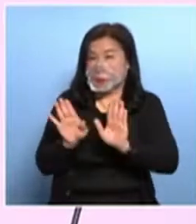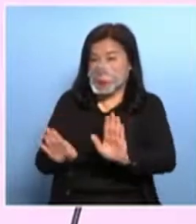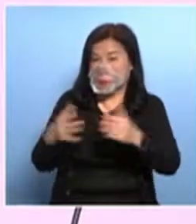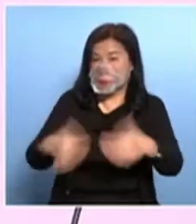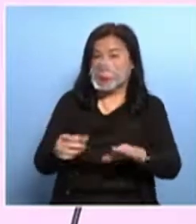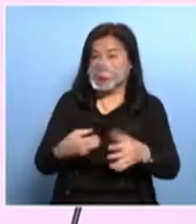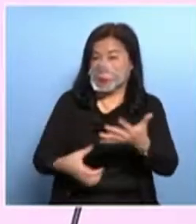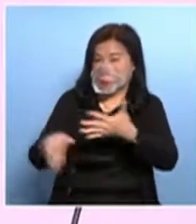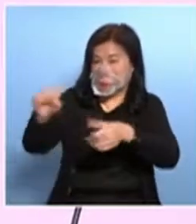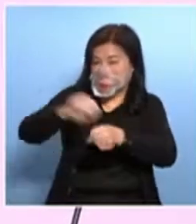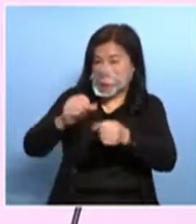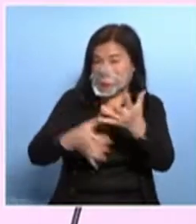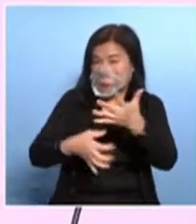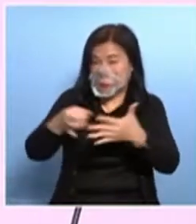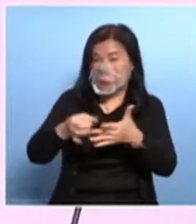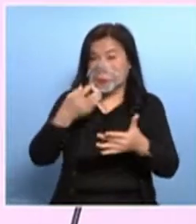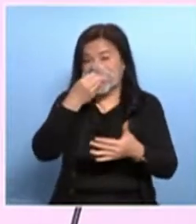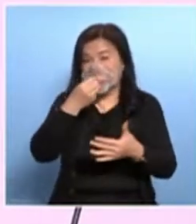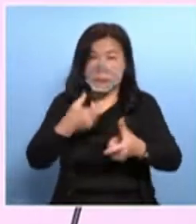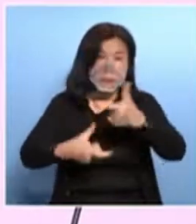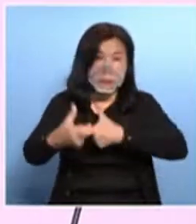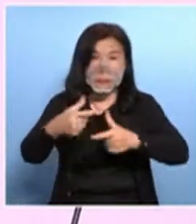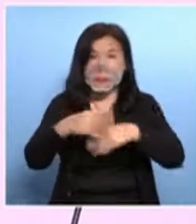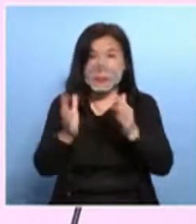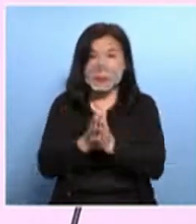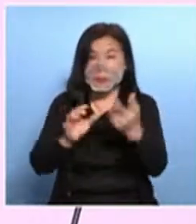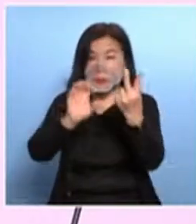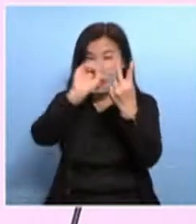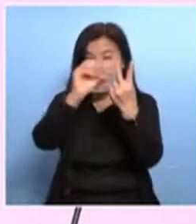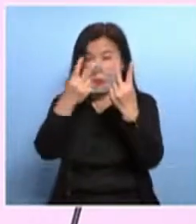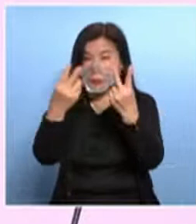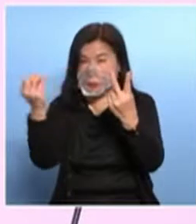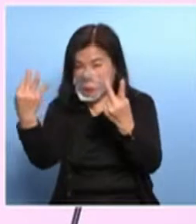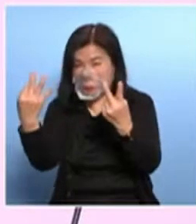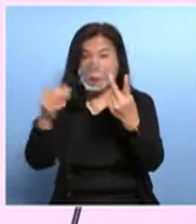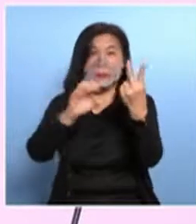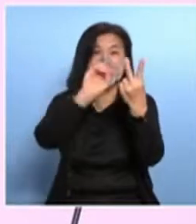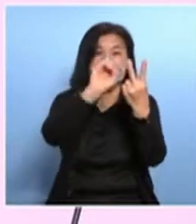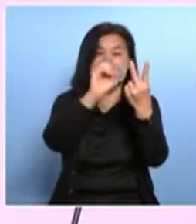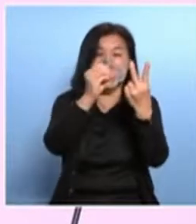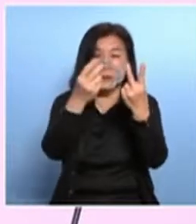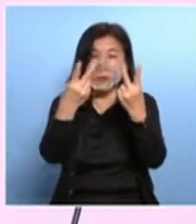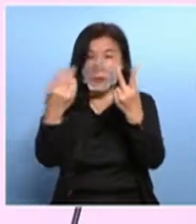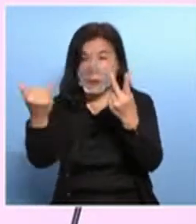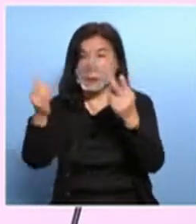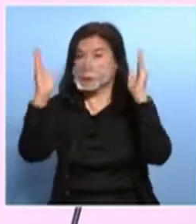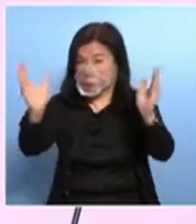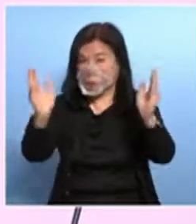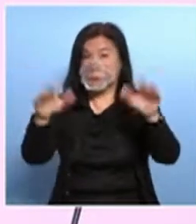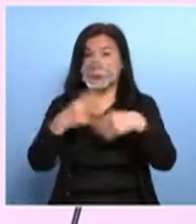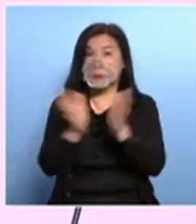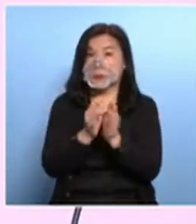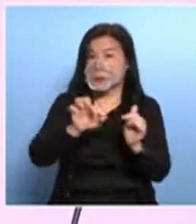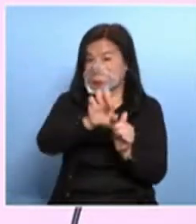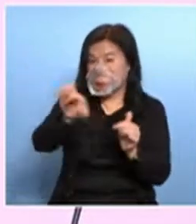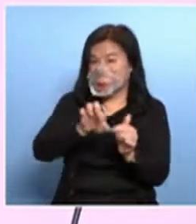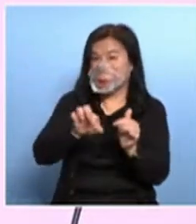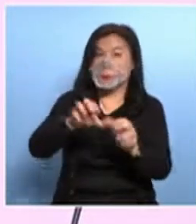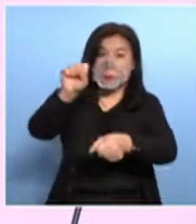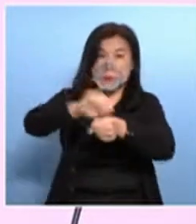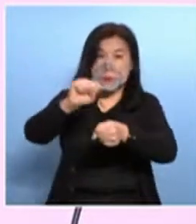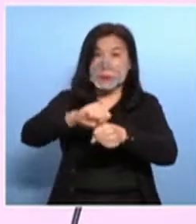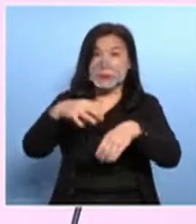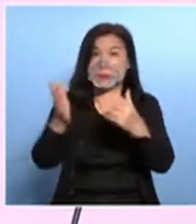epidemic, I forecast that Hong Kong's economy will grow by an average of 3% per annum in real terms from 2023 to